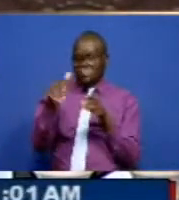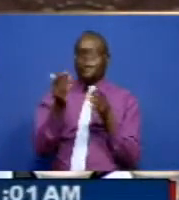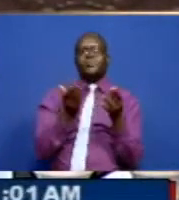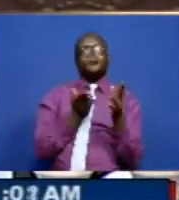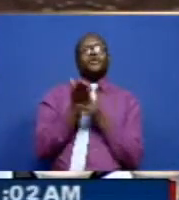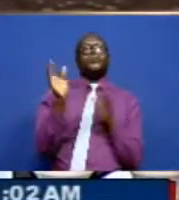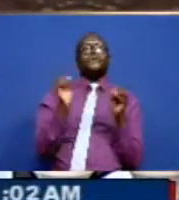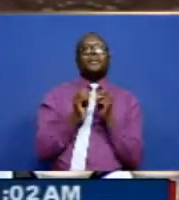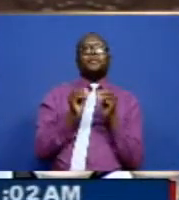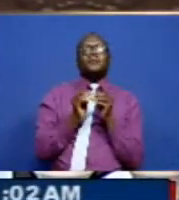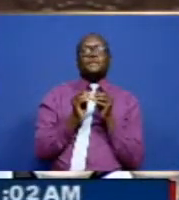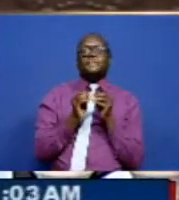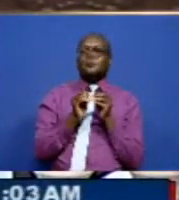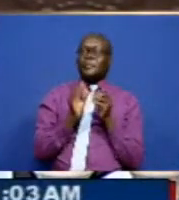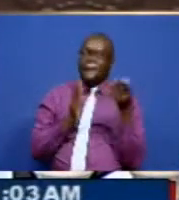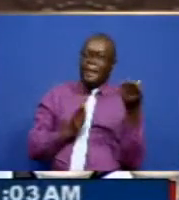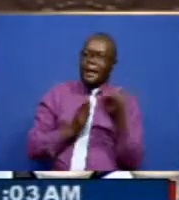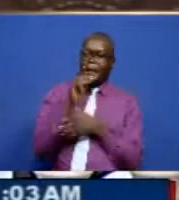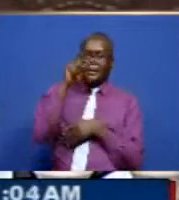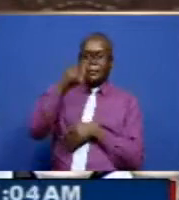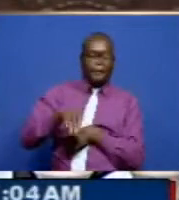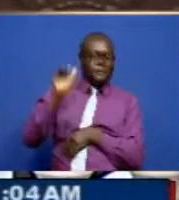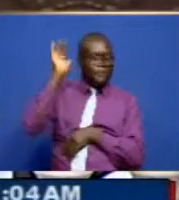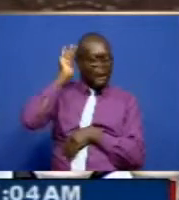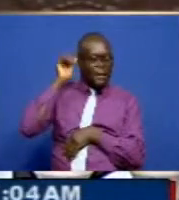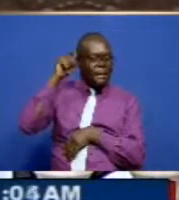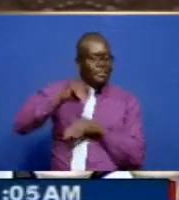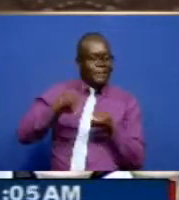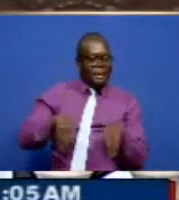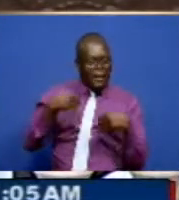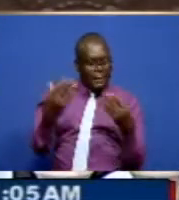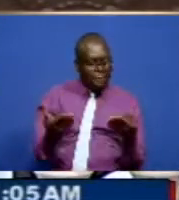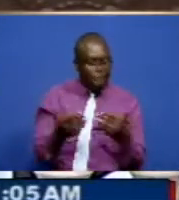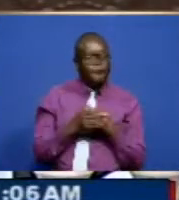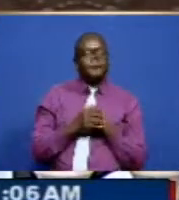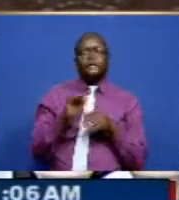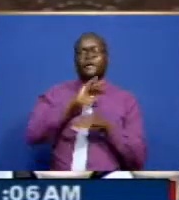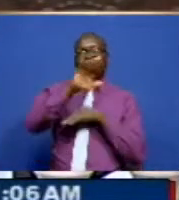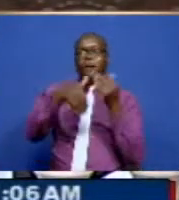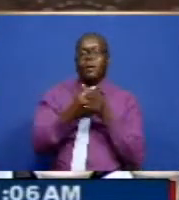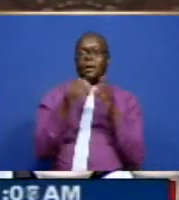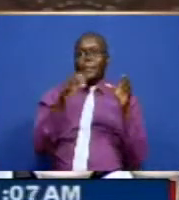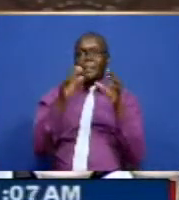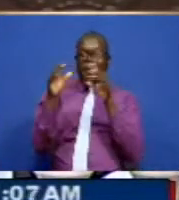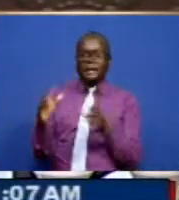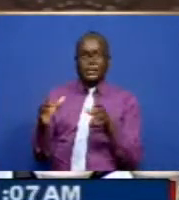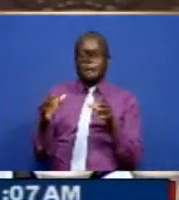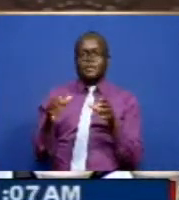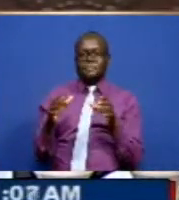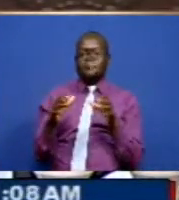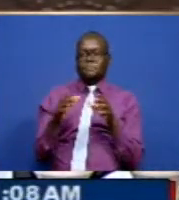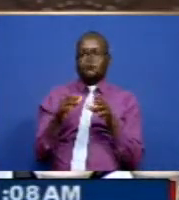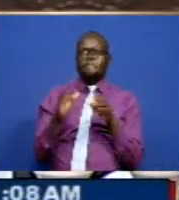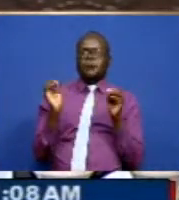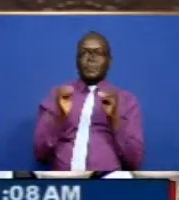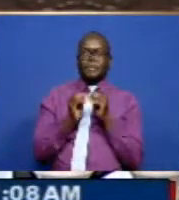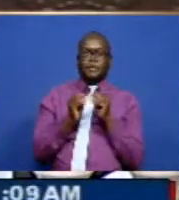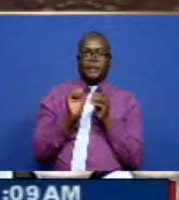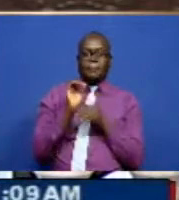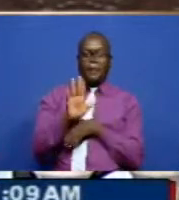proceedings the right to be heard, and shall accord all the parties a fair hearing.